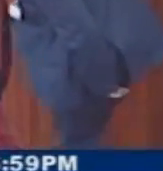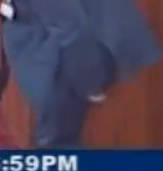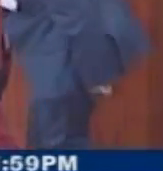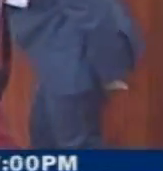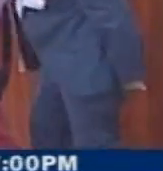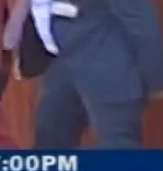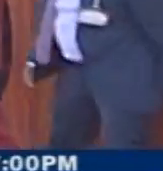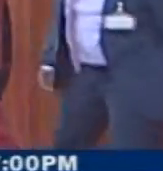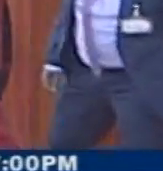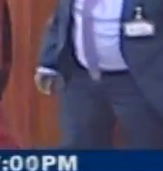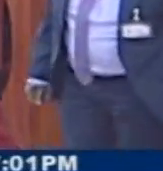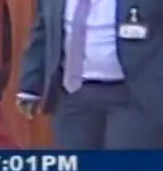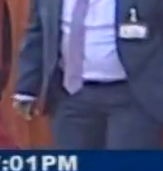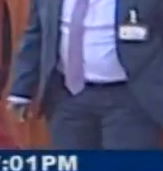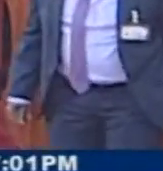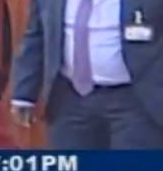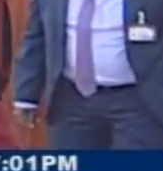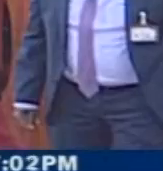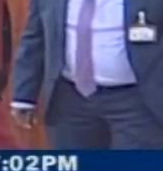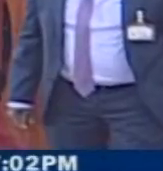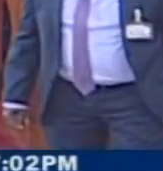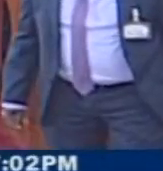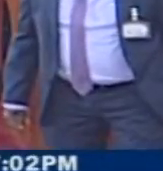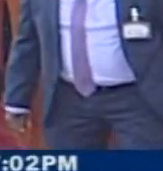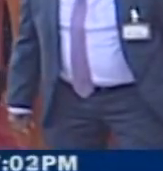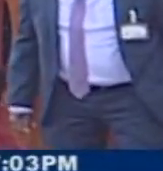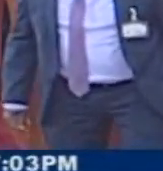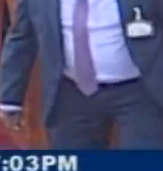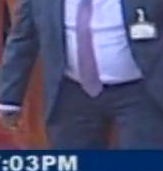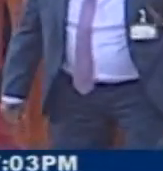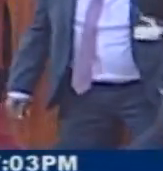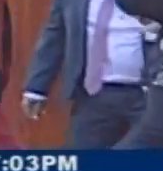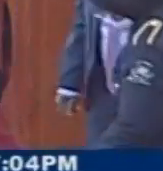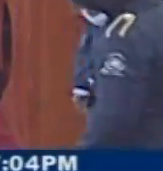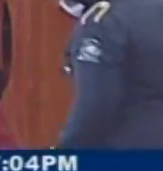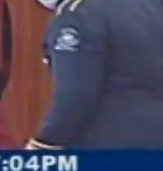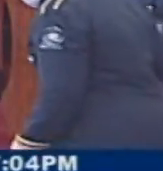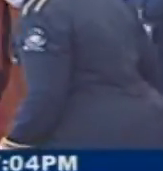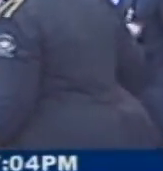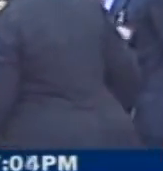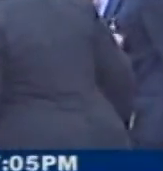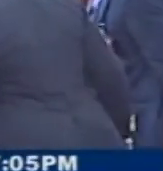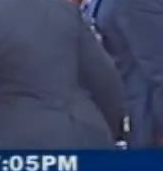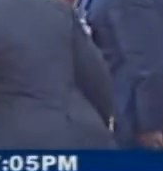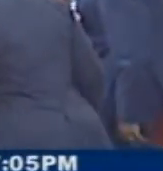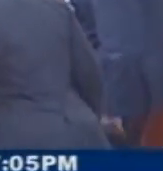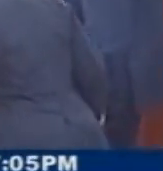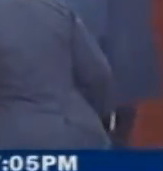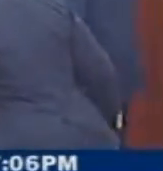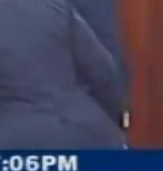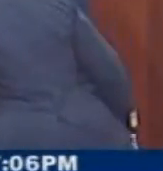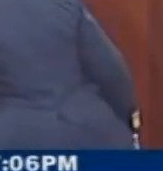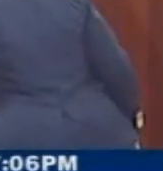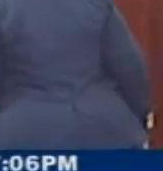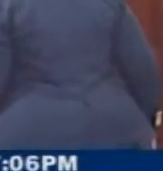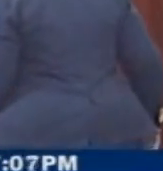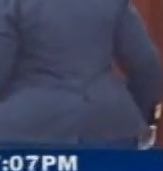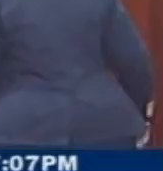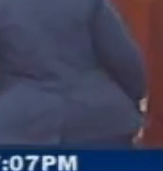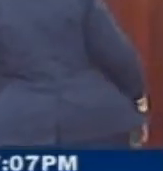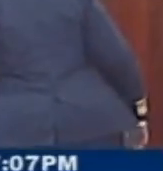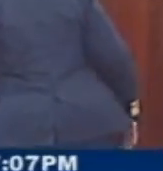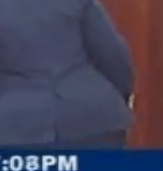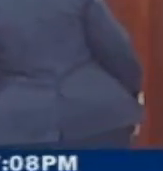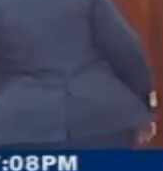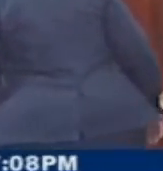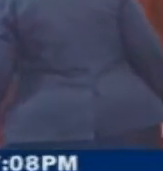adopts the report of the ad hoc committee. This is on managed equipment services into the inquiry of the managed equipment services